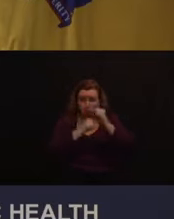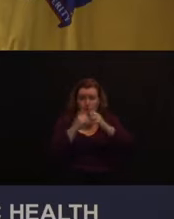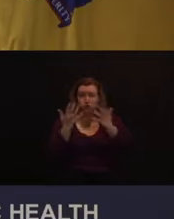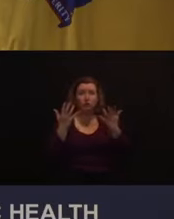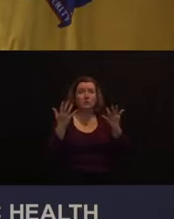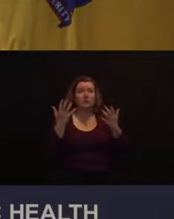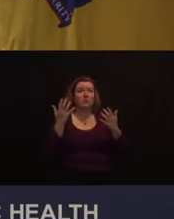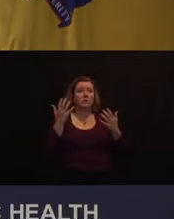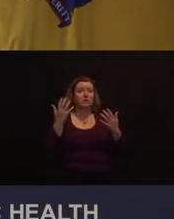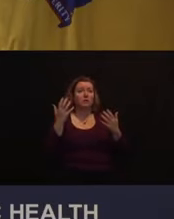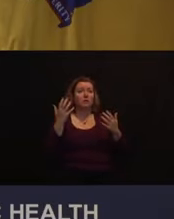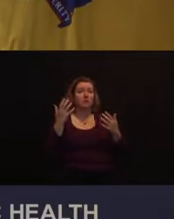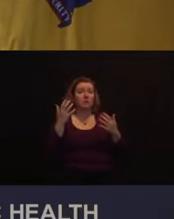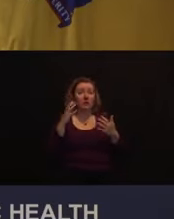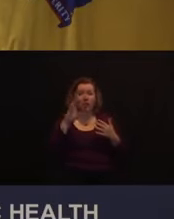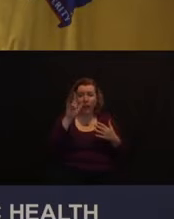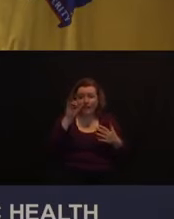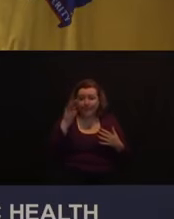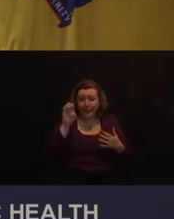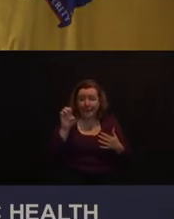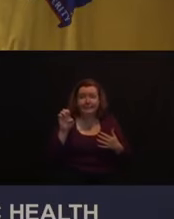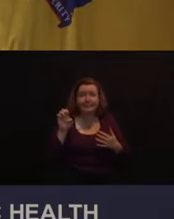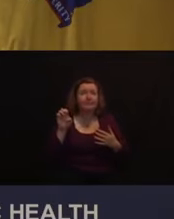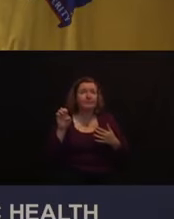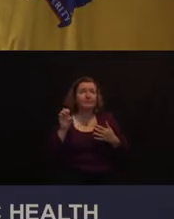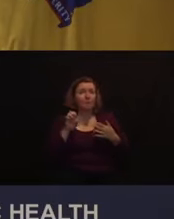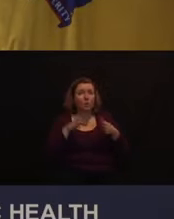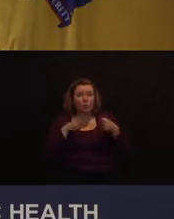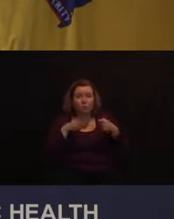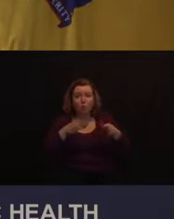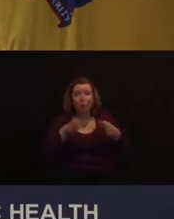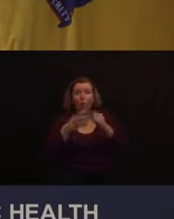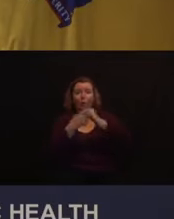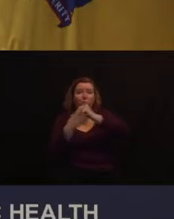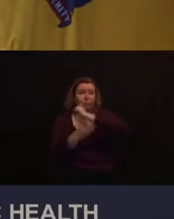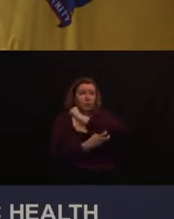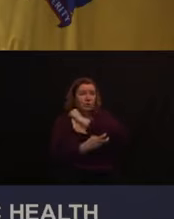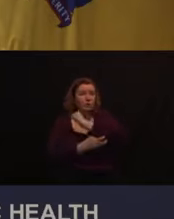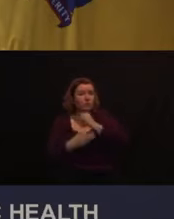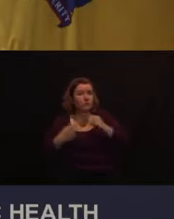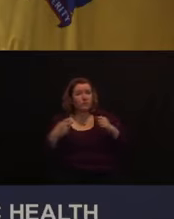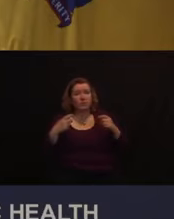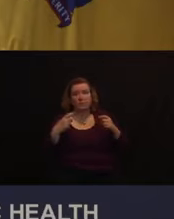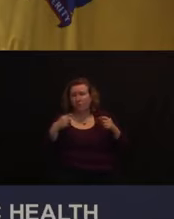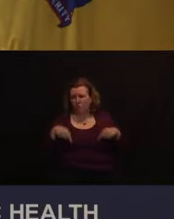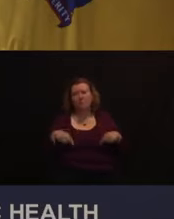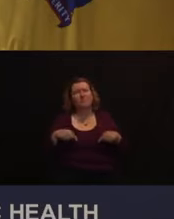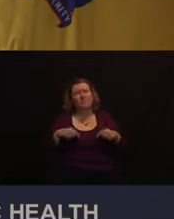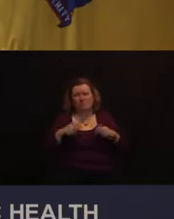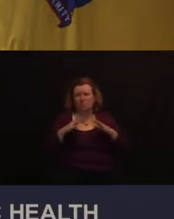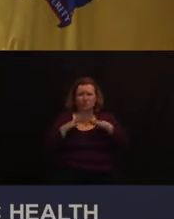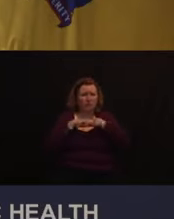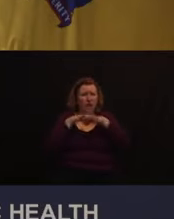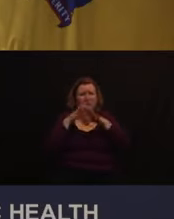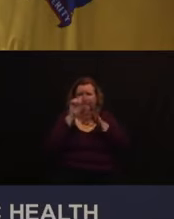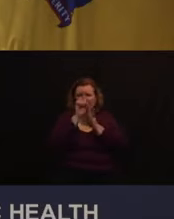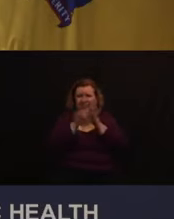bridges, rails, tunnels, because of our density, because of our location, because of our legacy assets, we